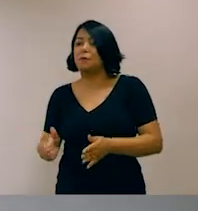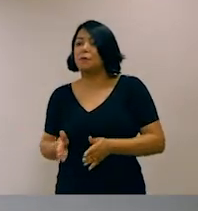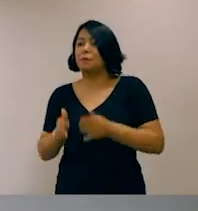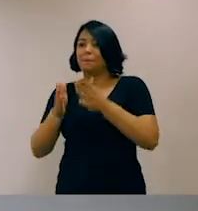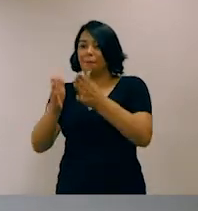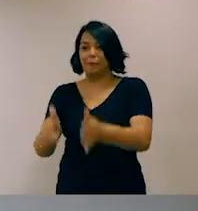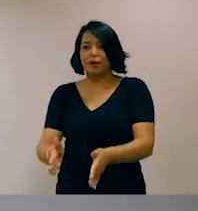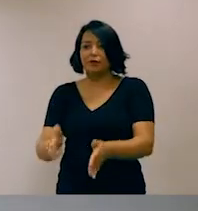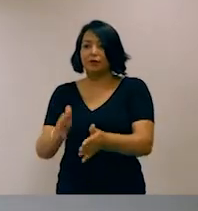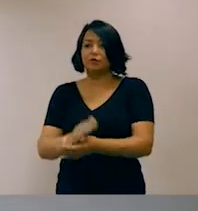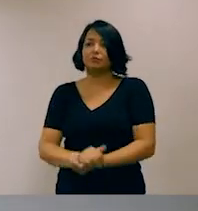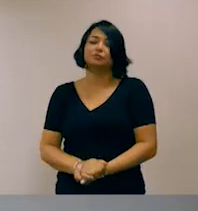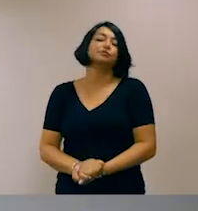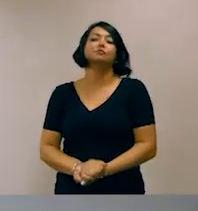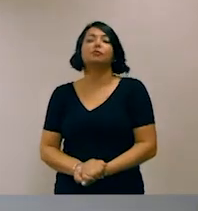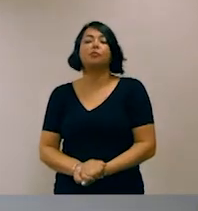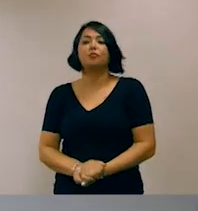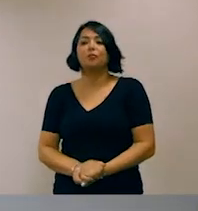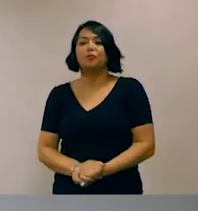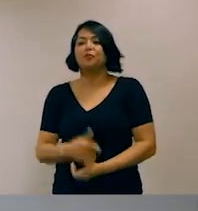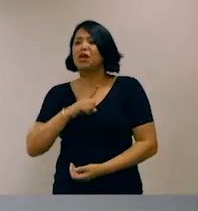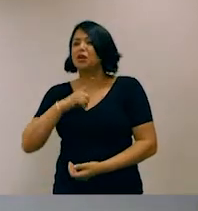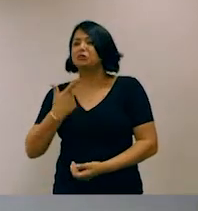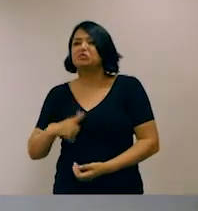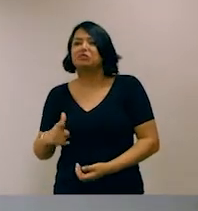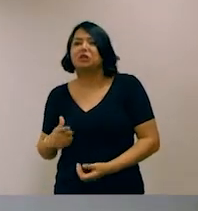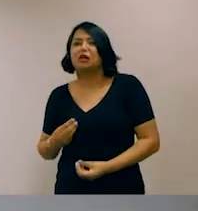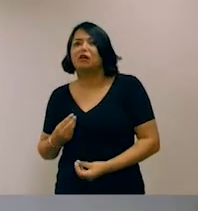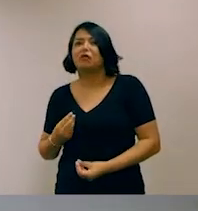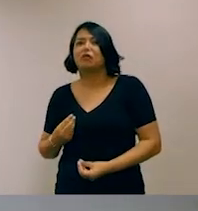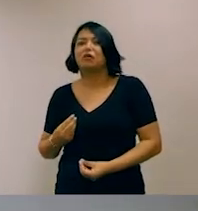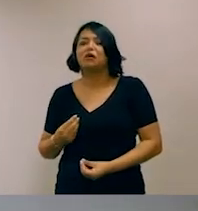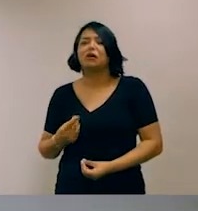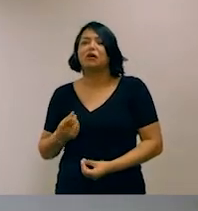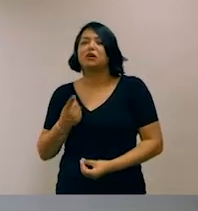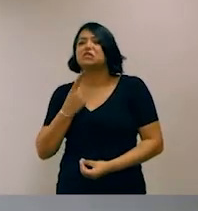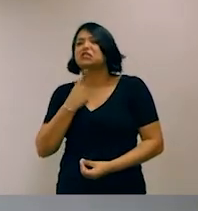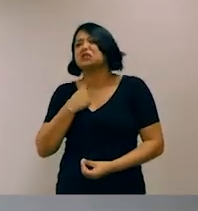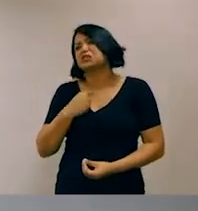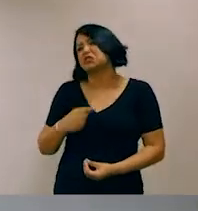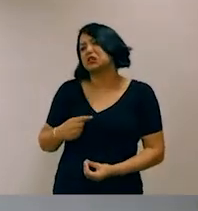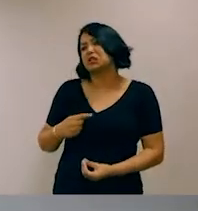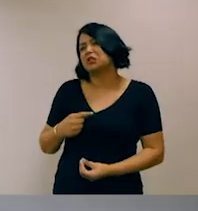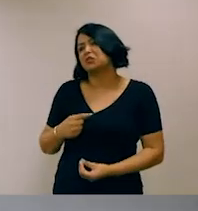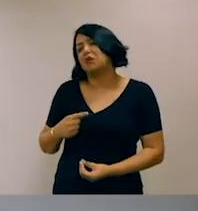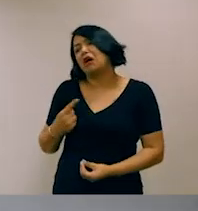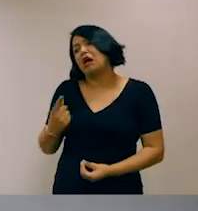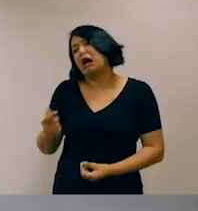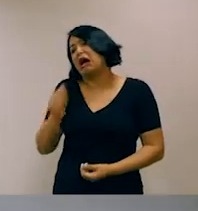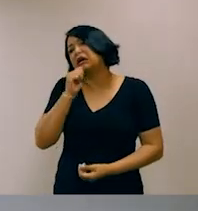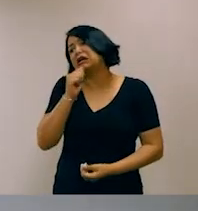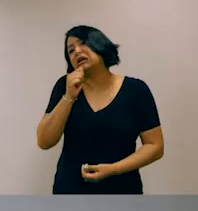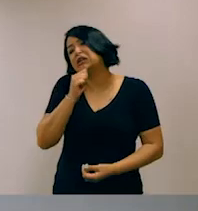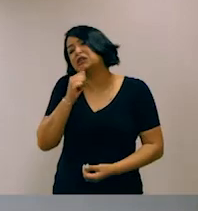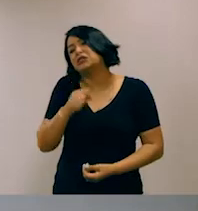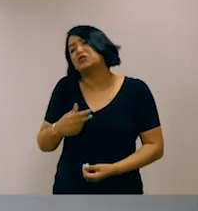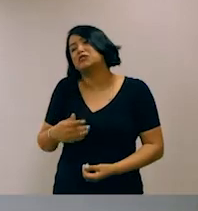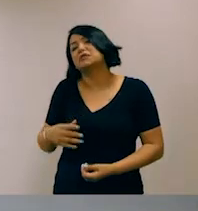a sub-price. I don't have this question of